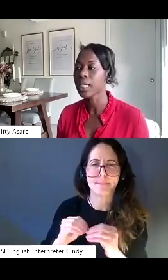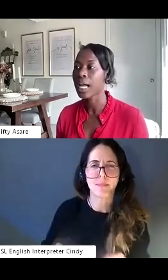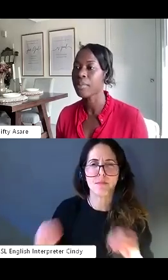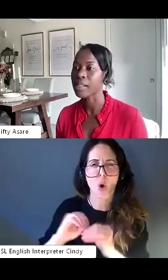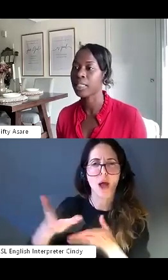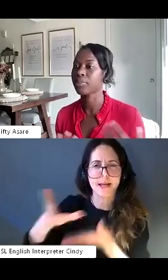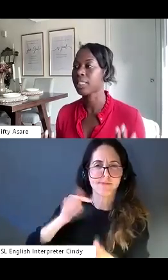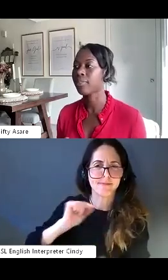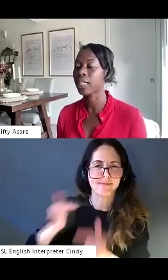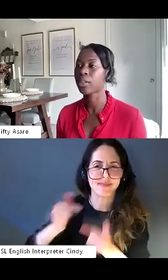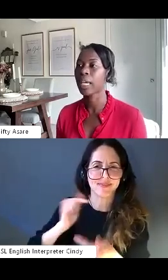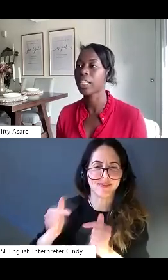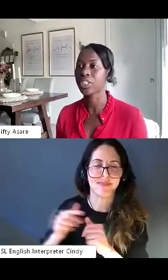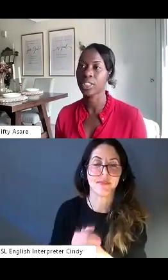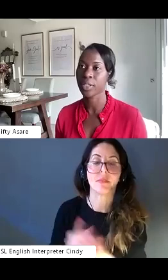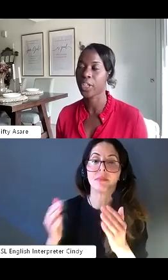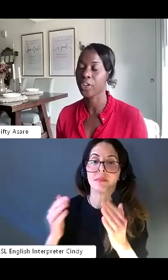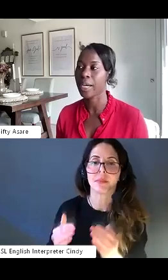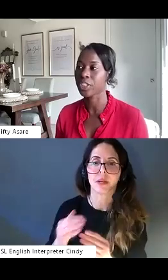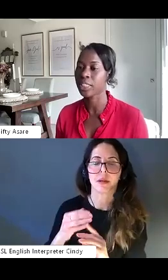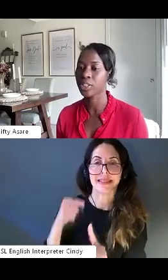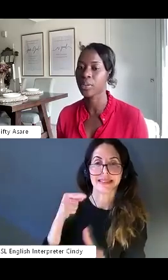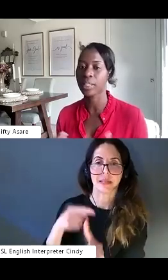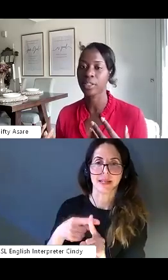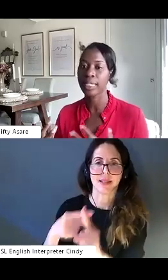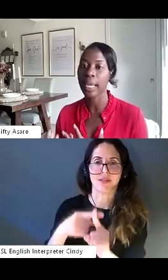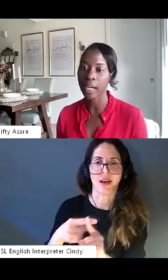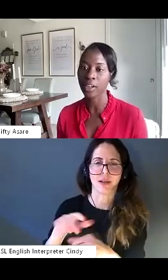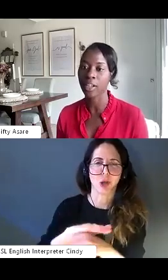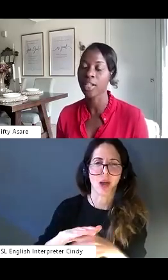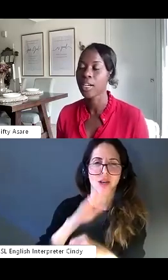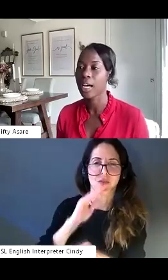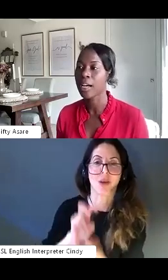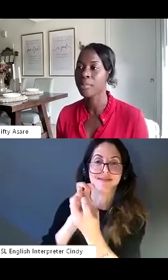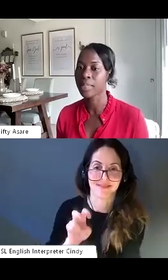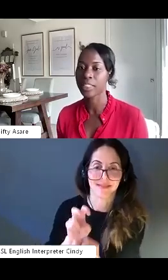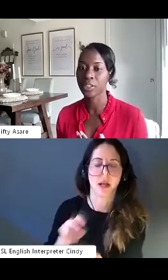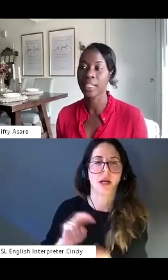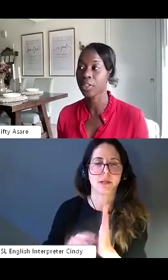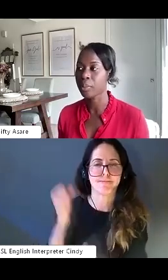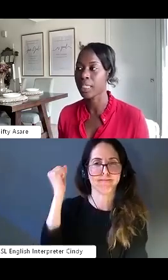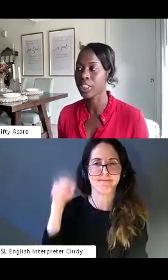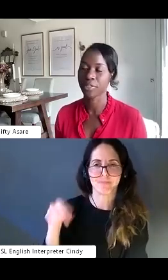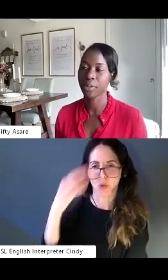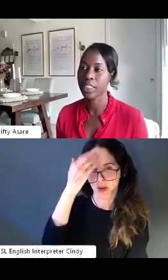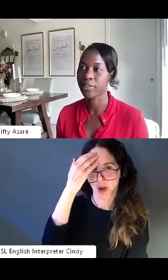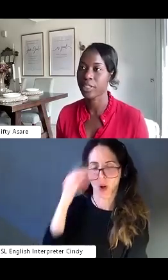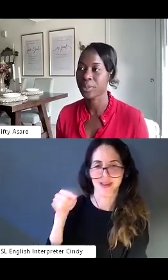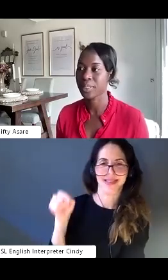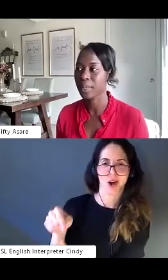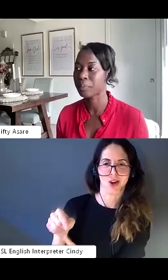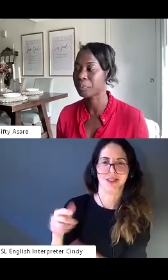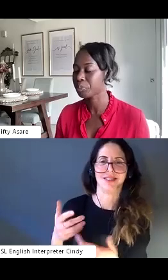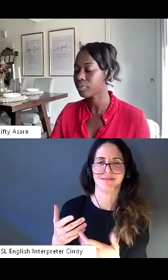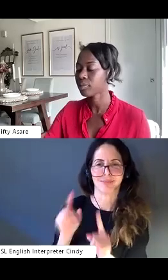overall, and then specified locations for interaction so that there's an anchor that serves as a reminder for